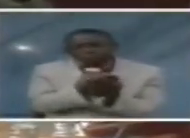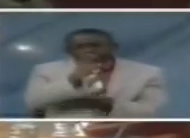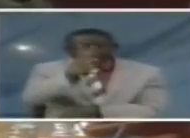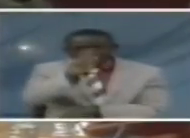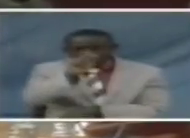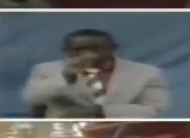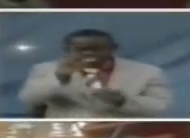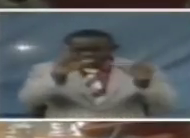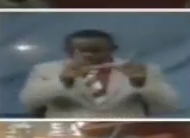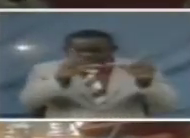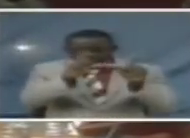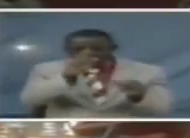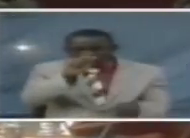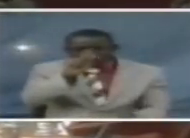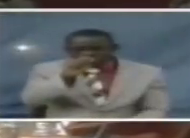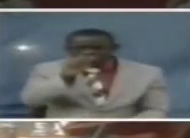Mr. Speaker,